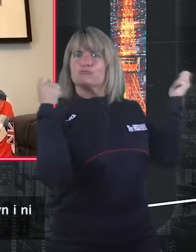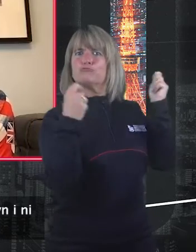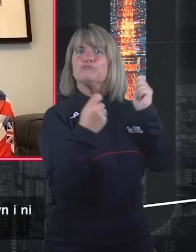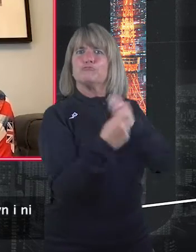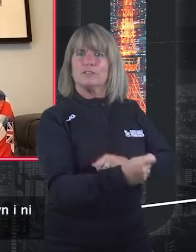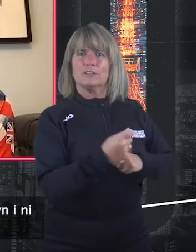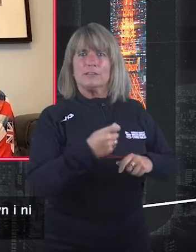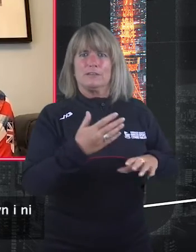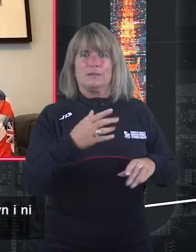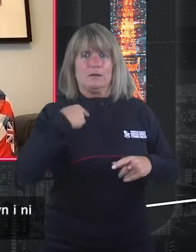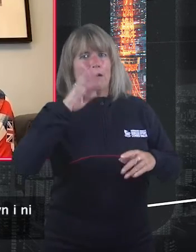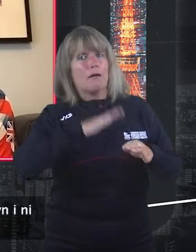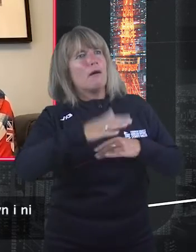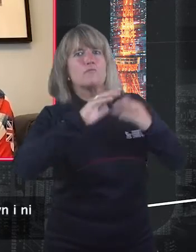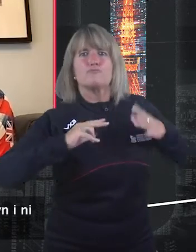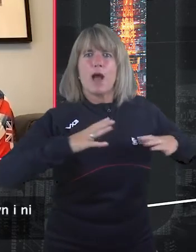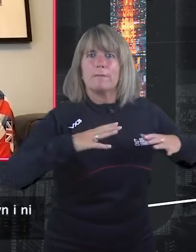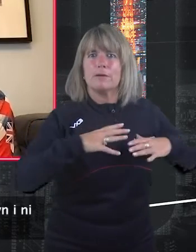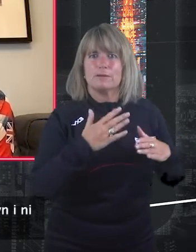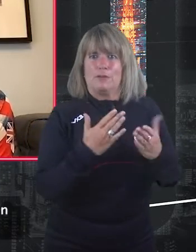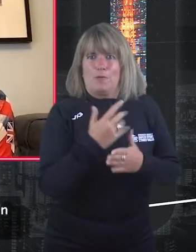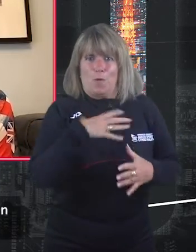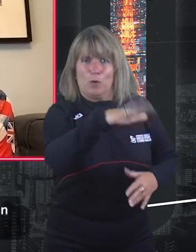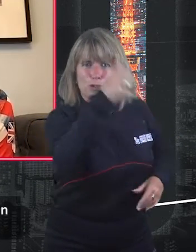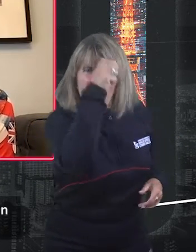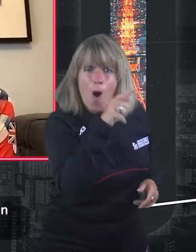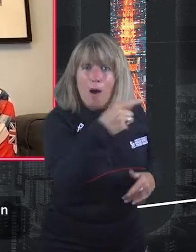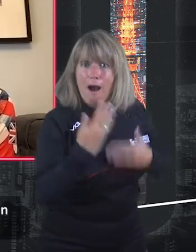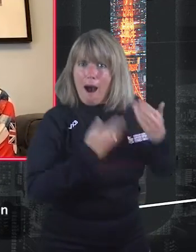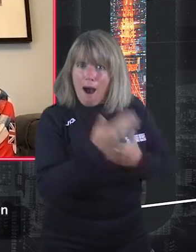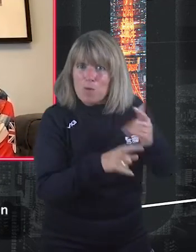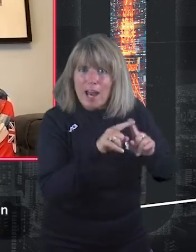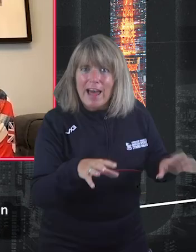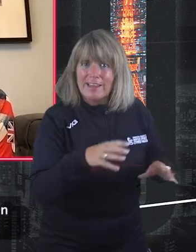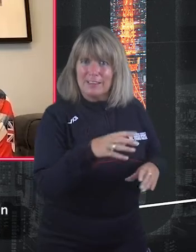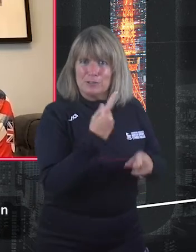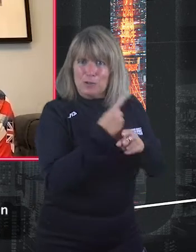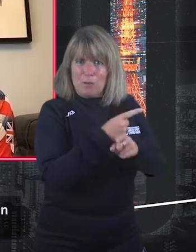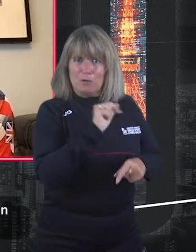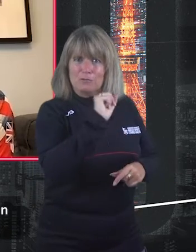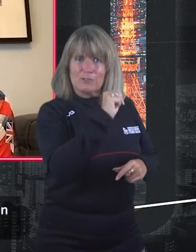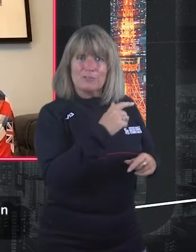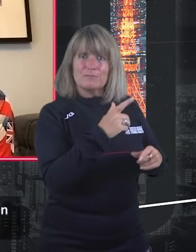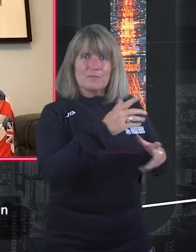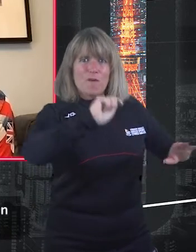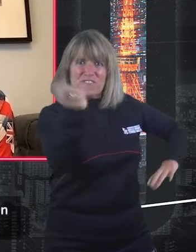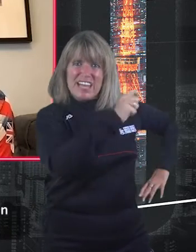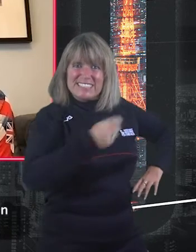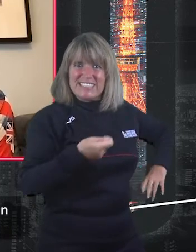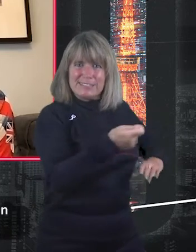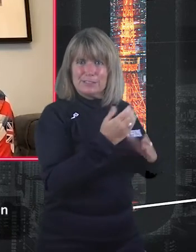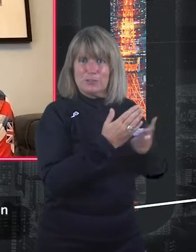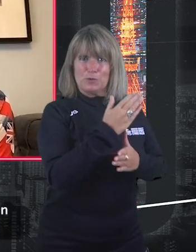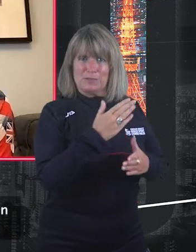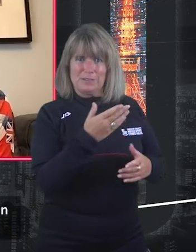And before we look ahead to preparations, because I'm intrigued to know how things are going, let's talk about your love for fencing, because